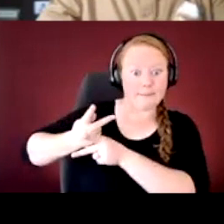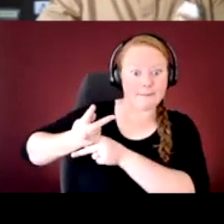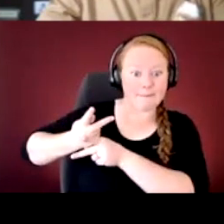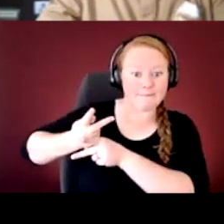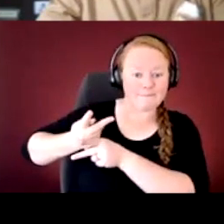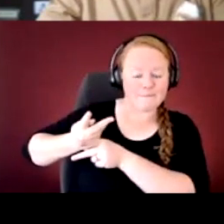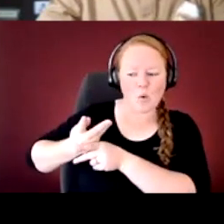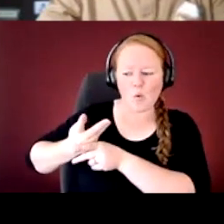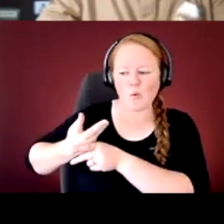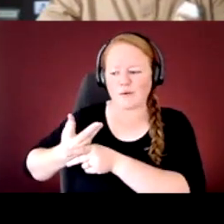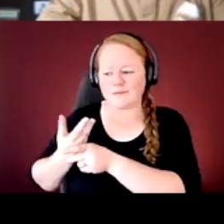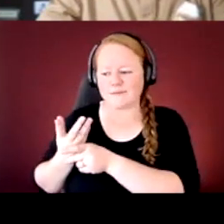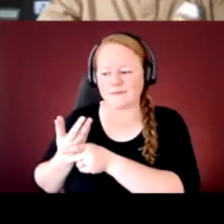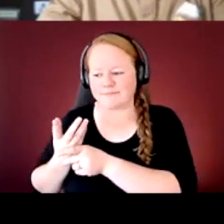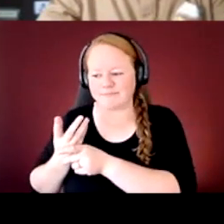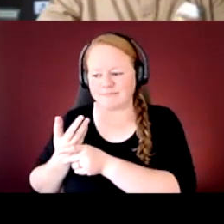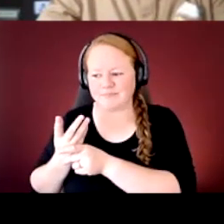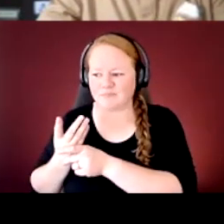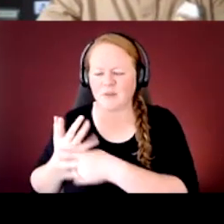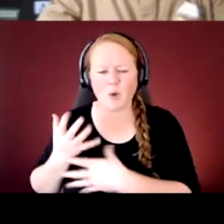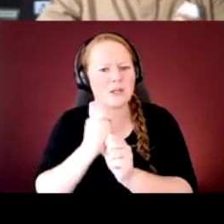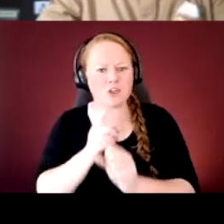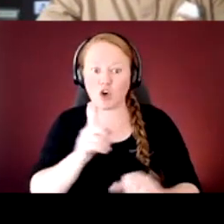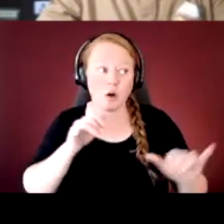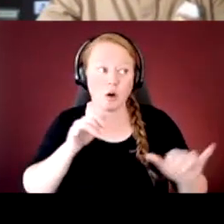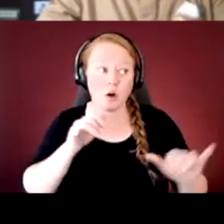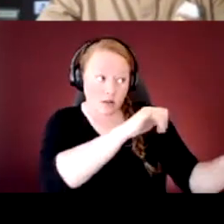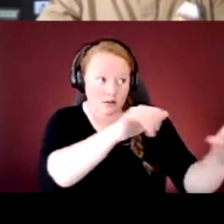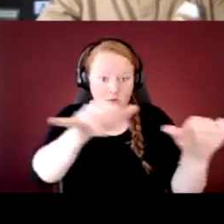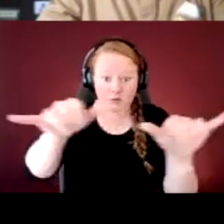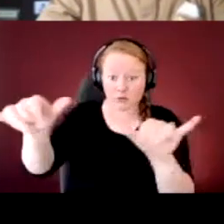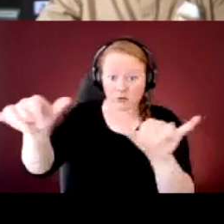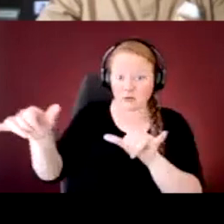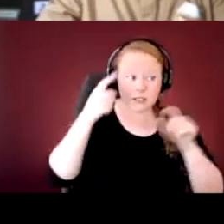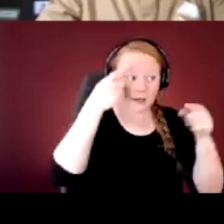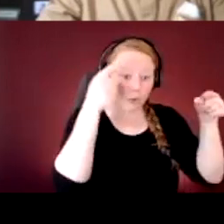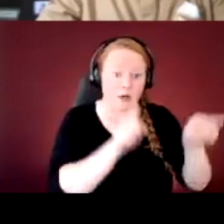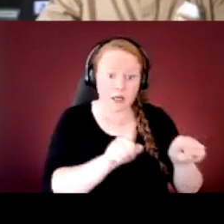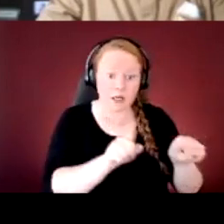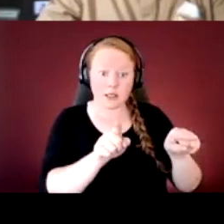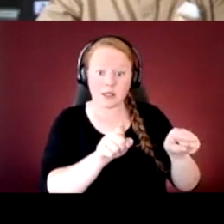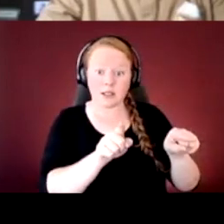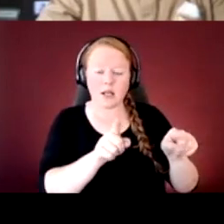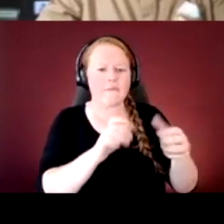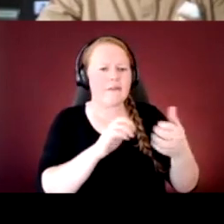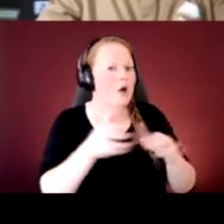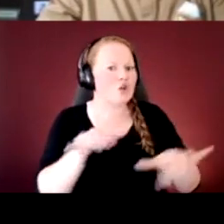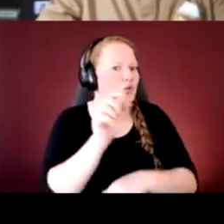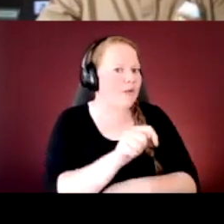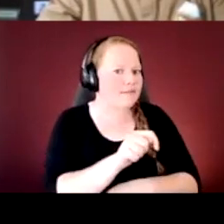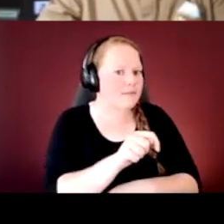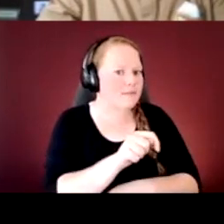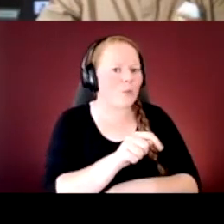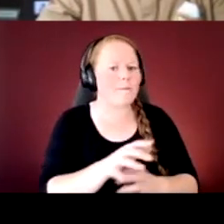sure that we are all on the same page about how we do that, or that we do that.